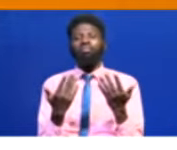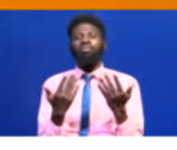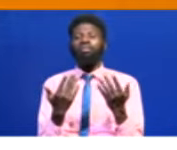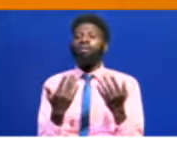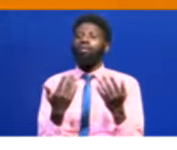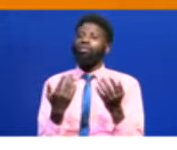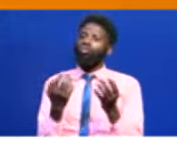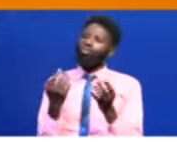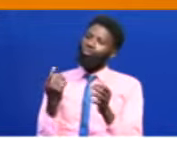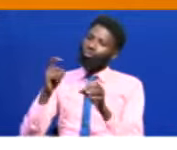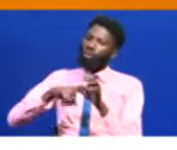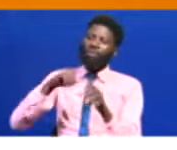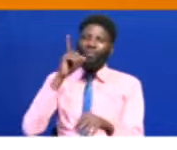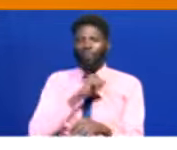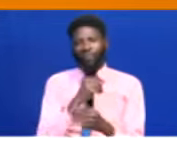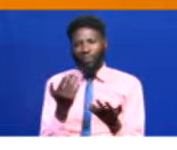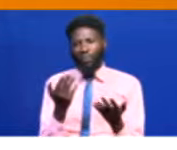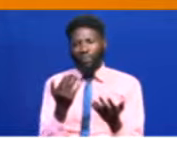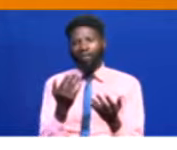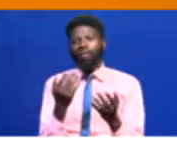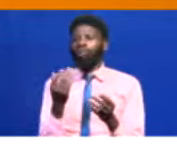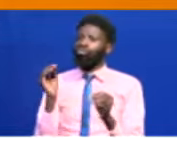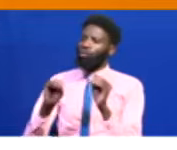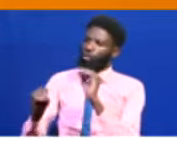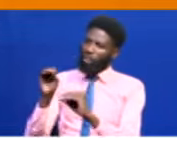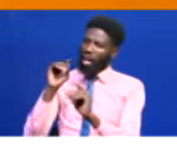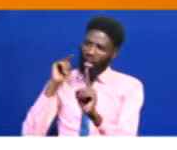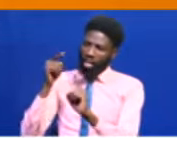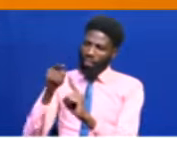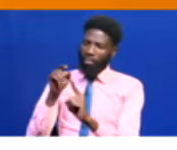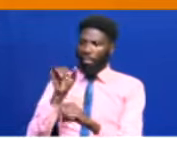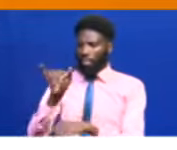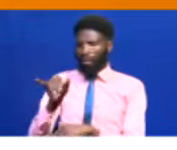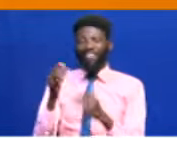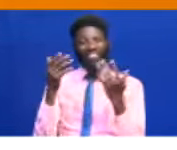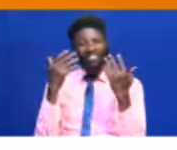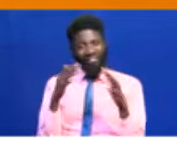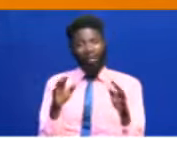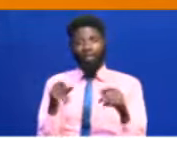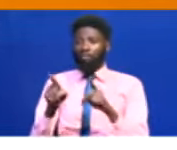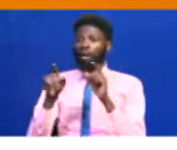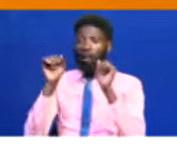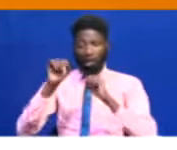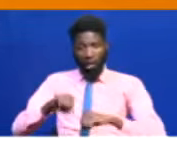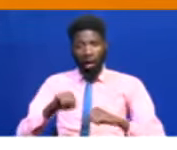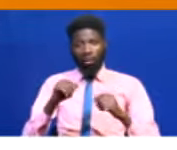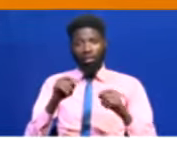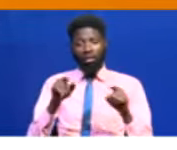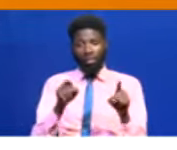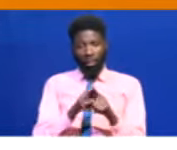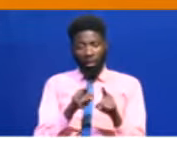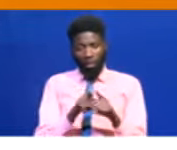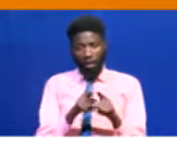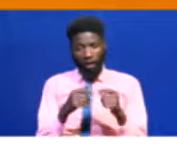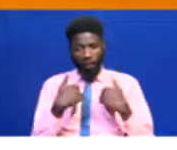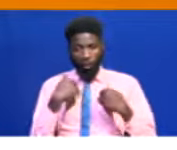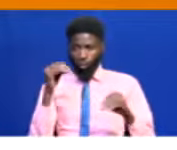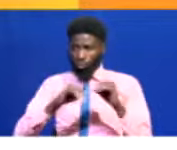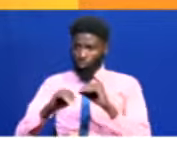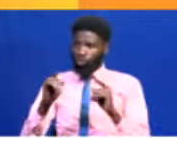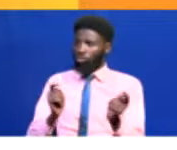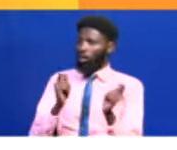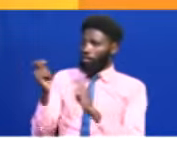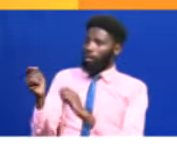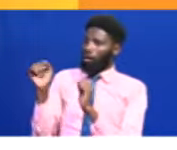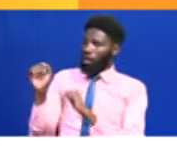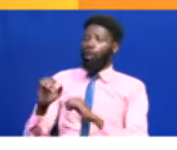by virtue of this is a loan now, right. they are contributing towards this right. particular mm-hmm. fund. Mm-hmm. Can they transfer what they have already contributed, or what happens